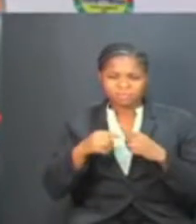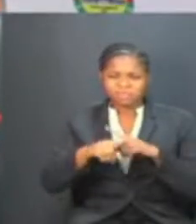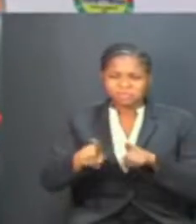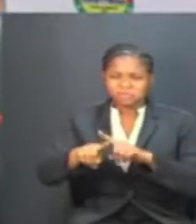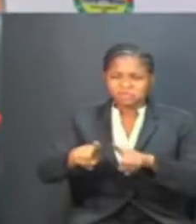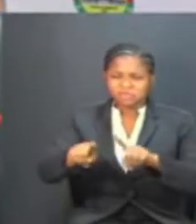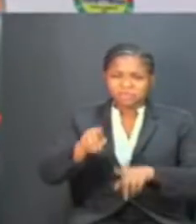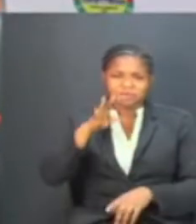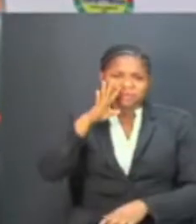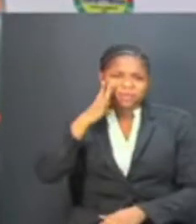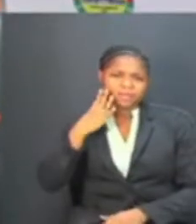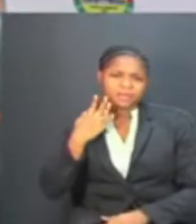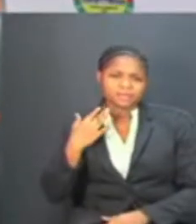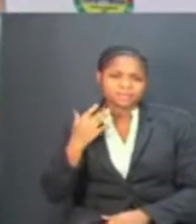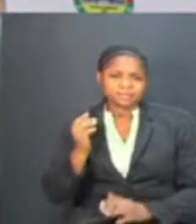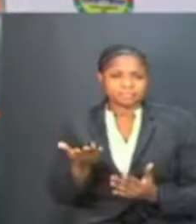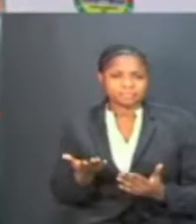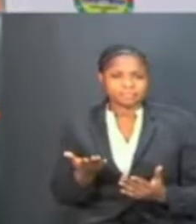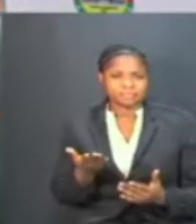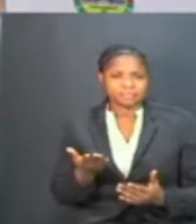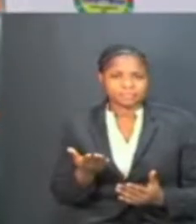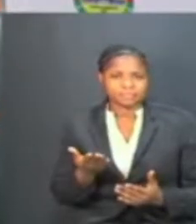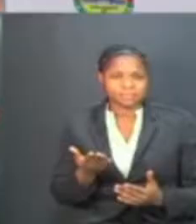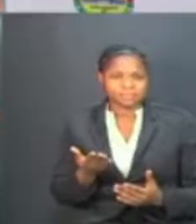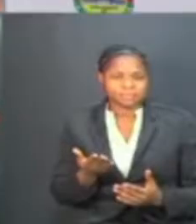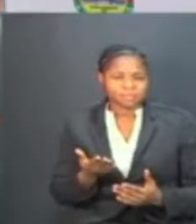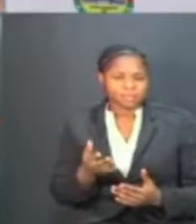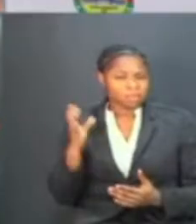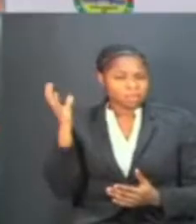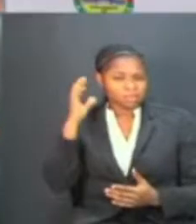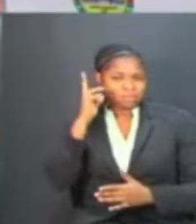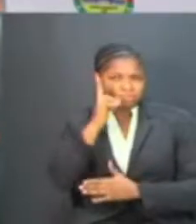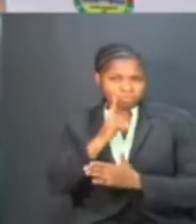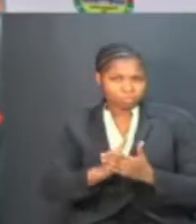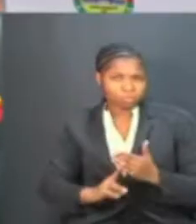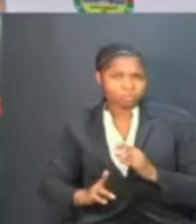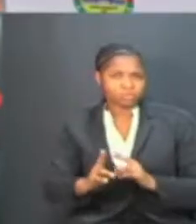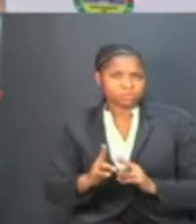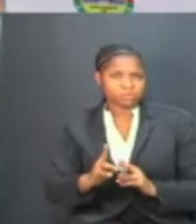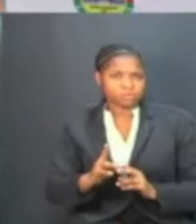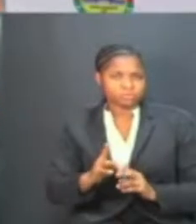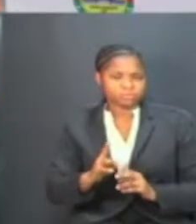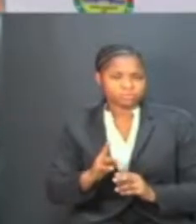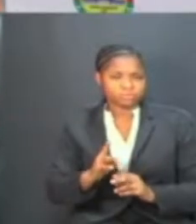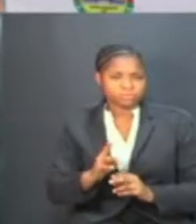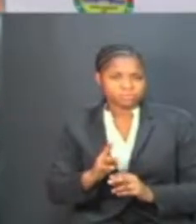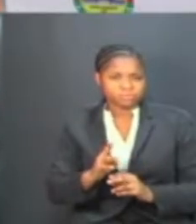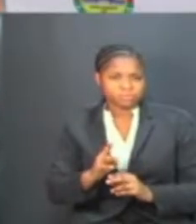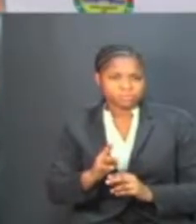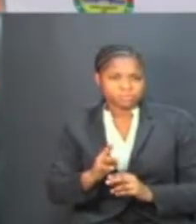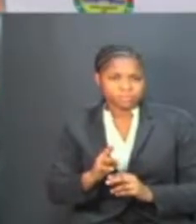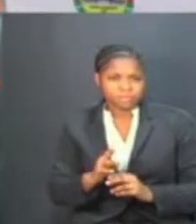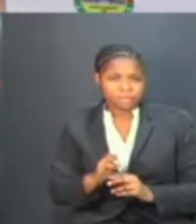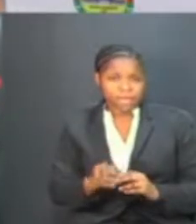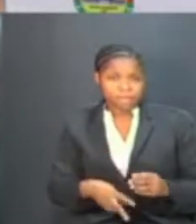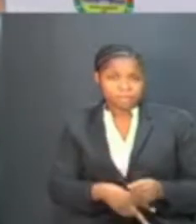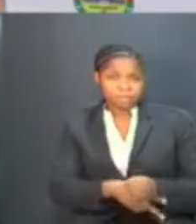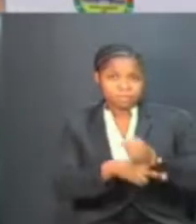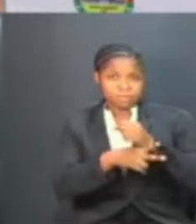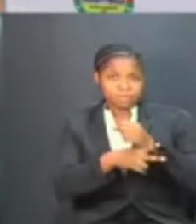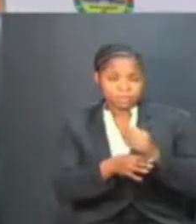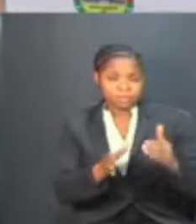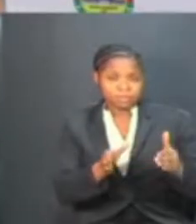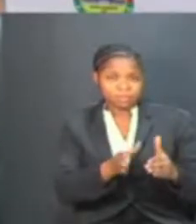I overheard Mr. Honorable Deputy Minority Whip